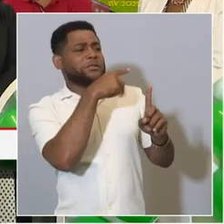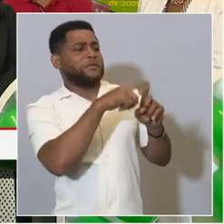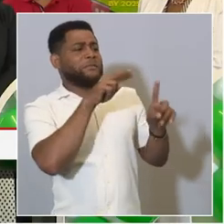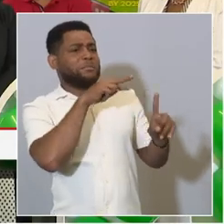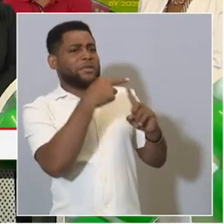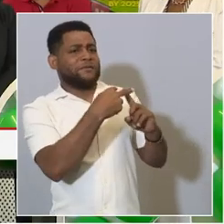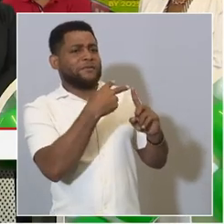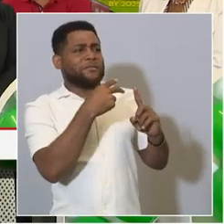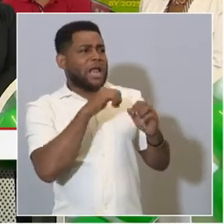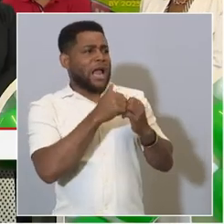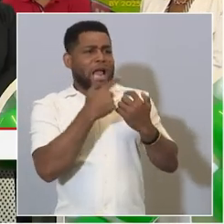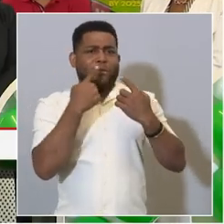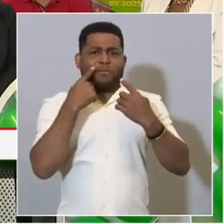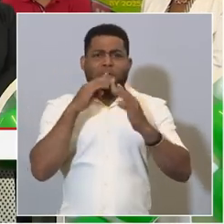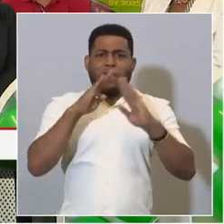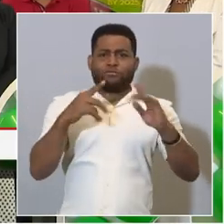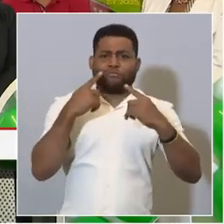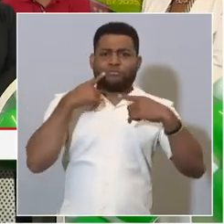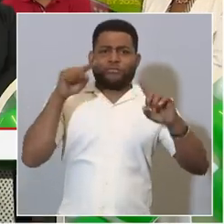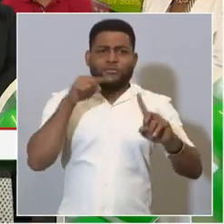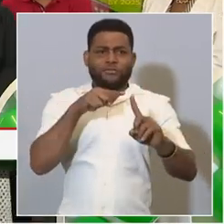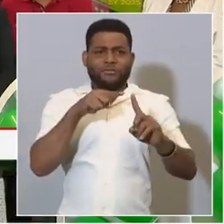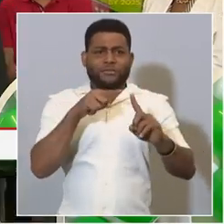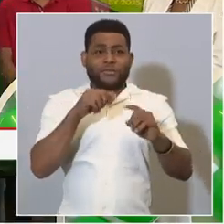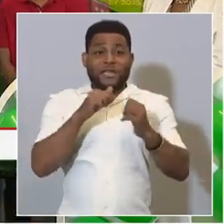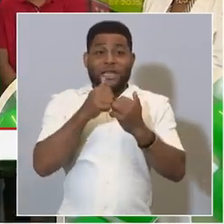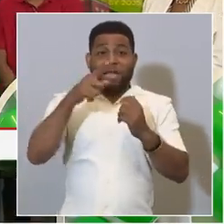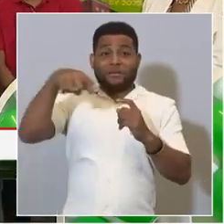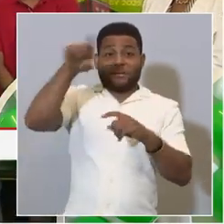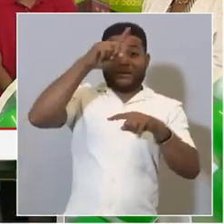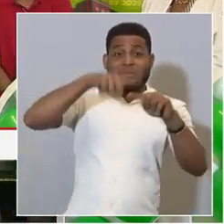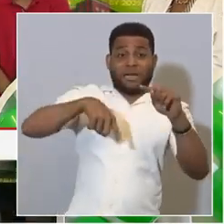when others haven't done as much.